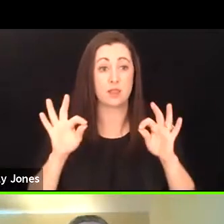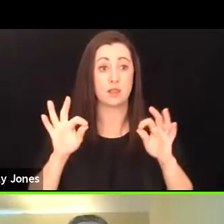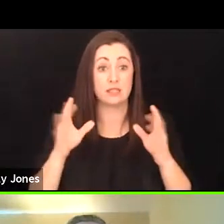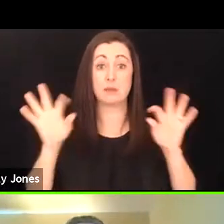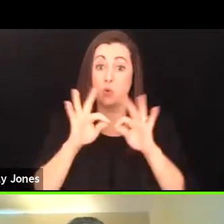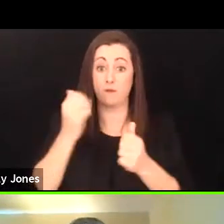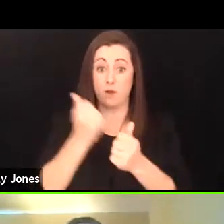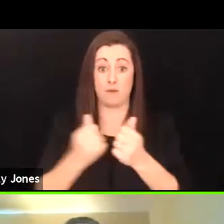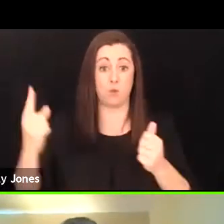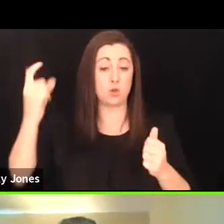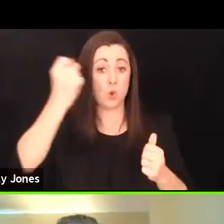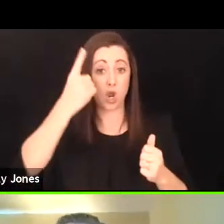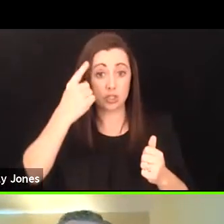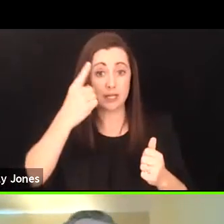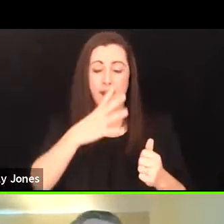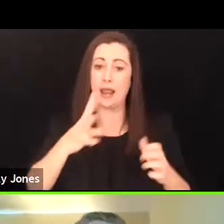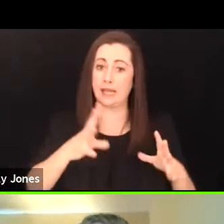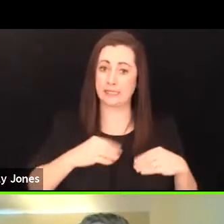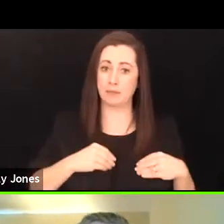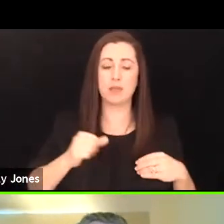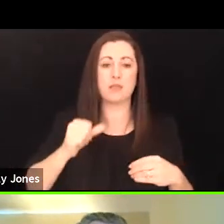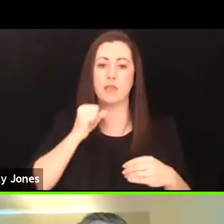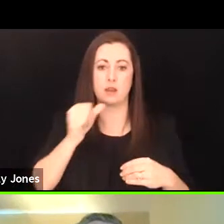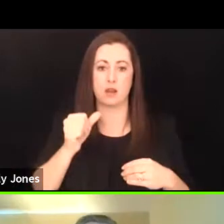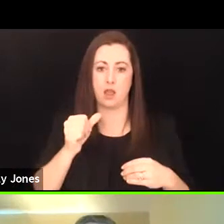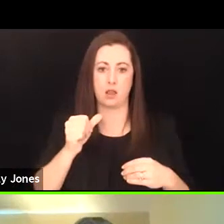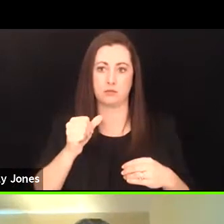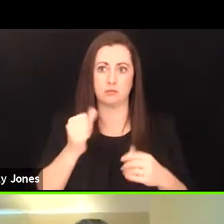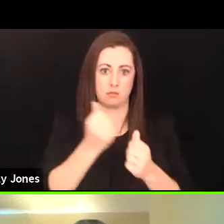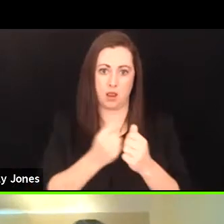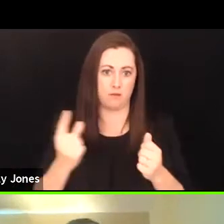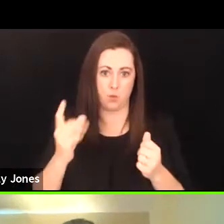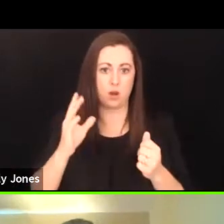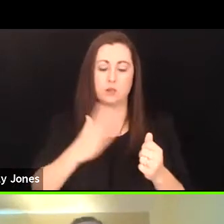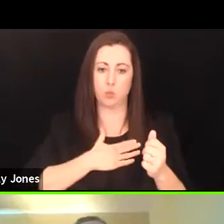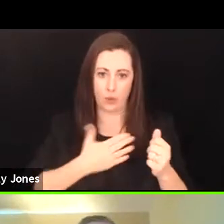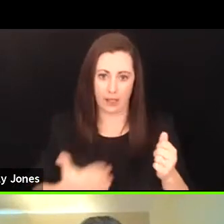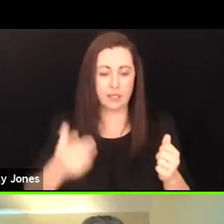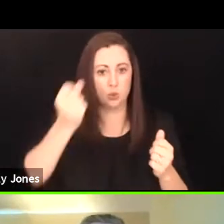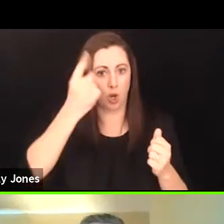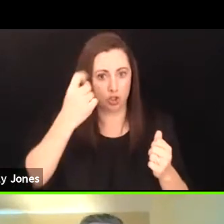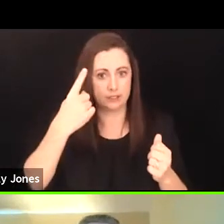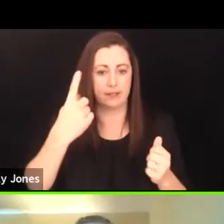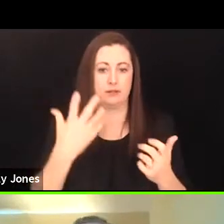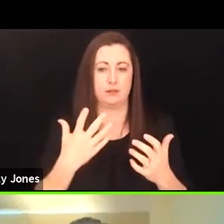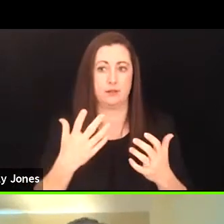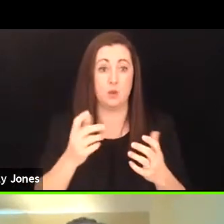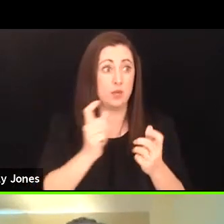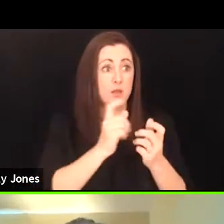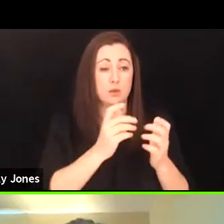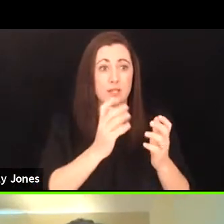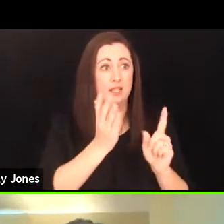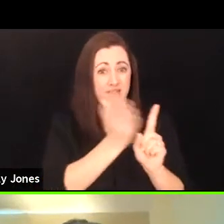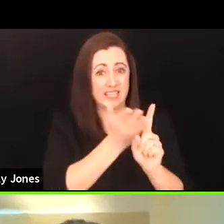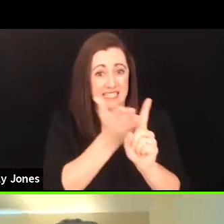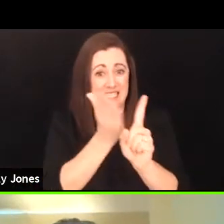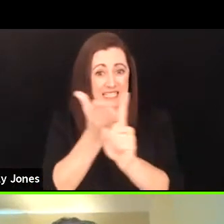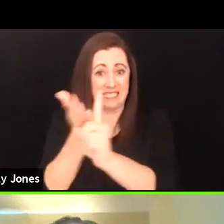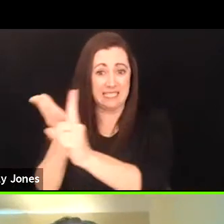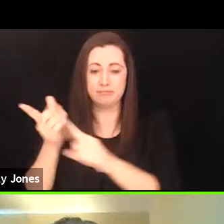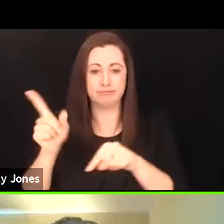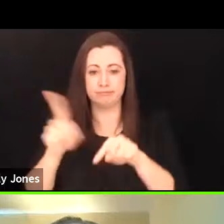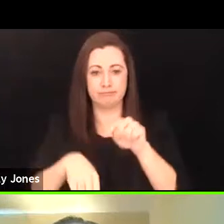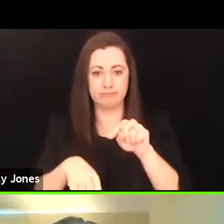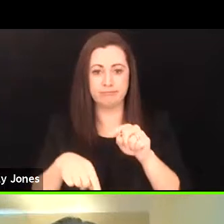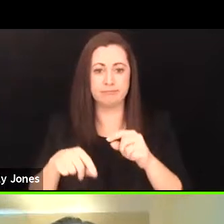accept is that not everyone's going to be willing to understand. You know, we can't change everyone, but what we can do is change the way that